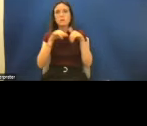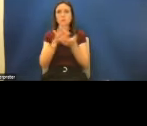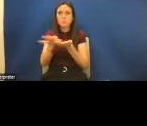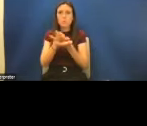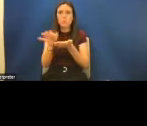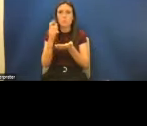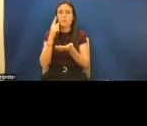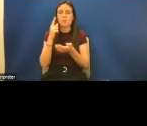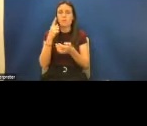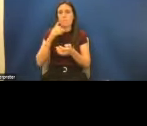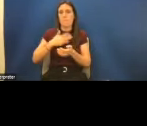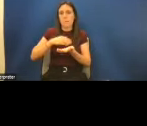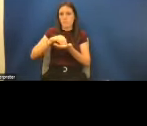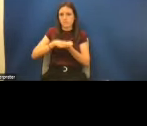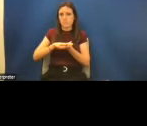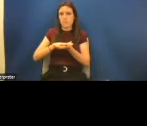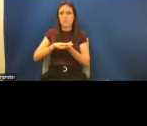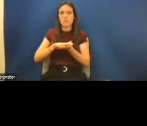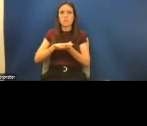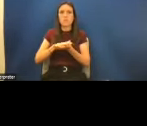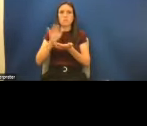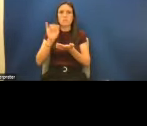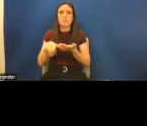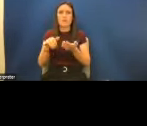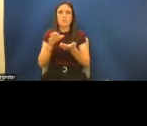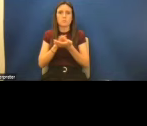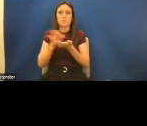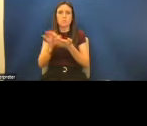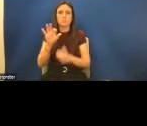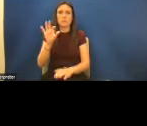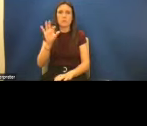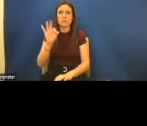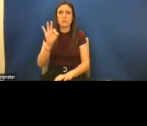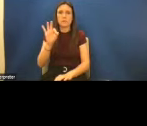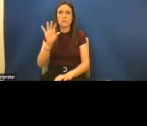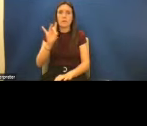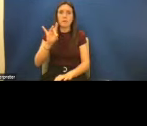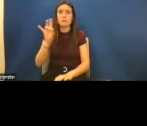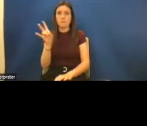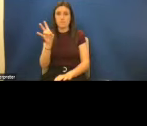in my records with a standard score of 87 this year. That's a problem for me.